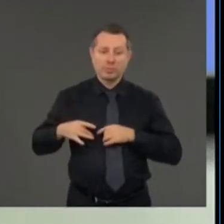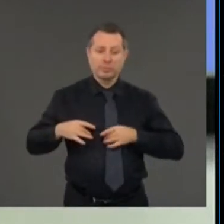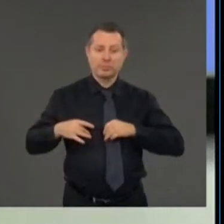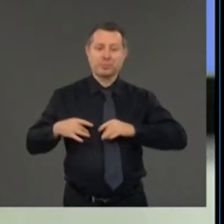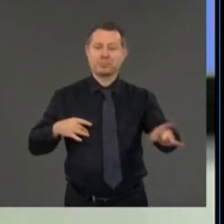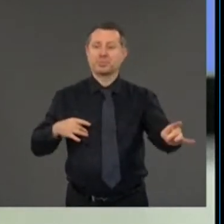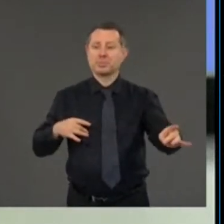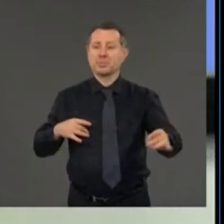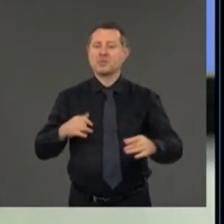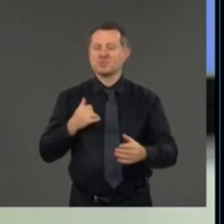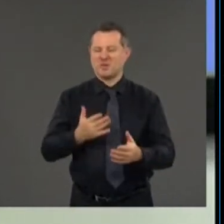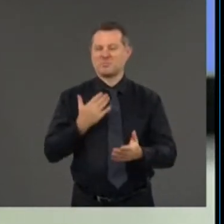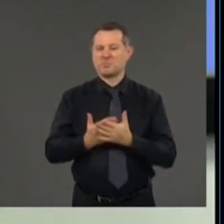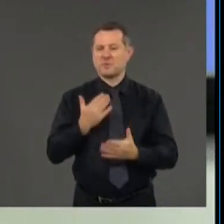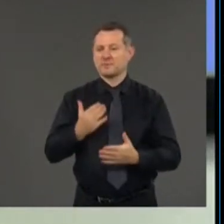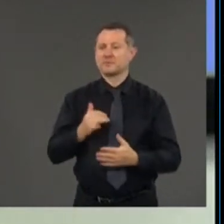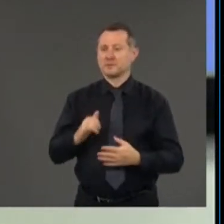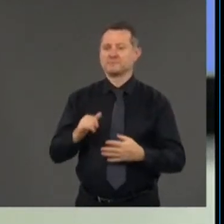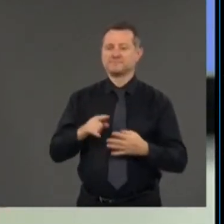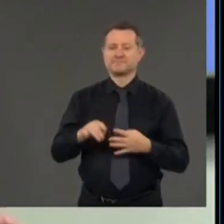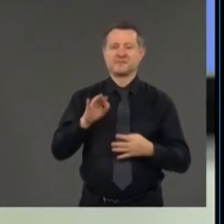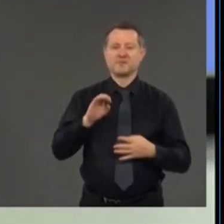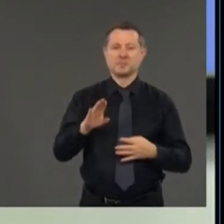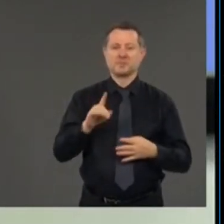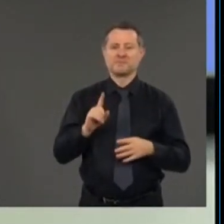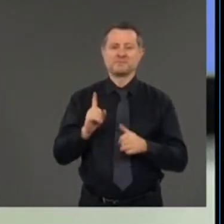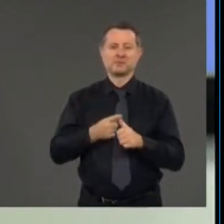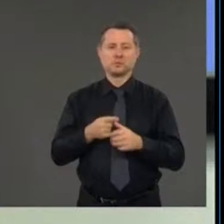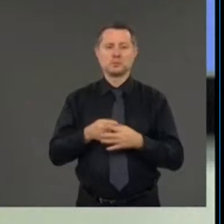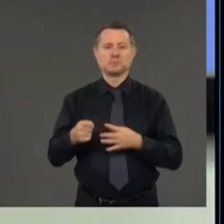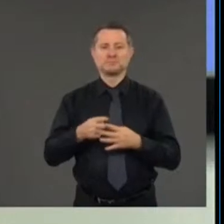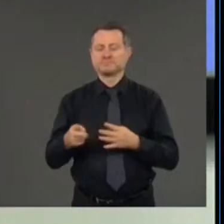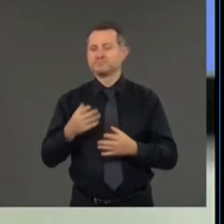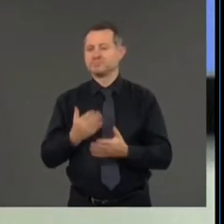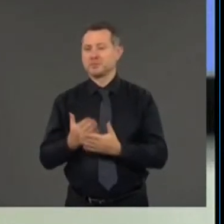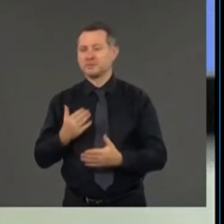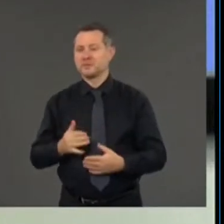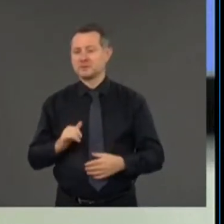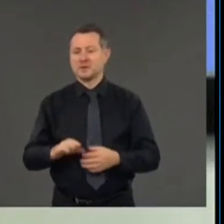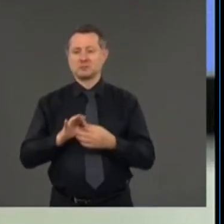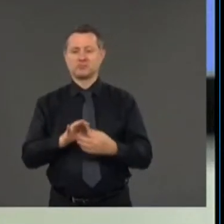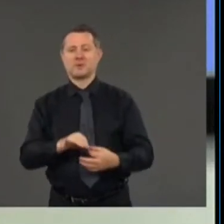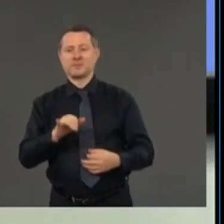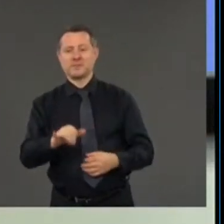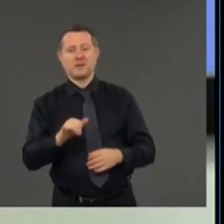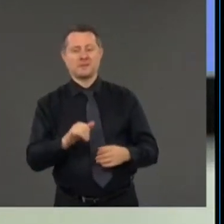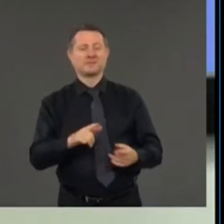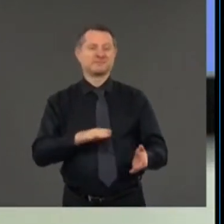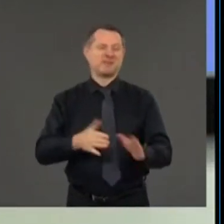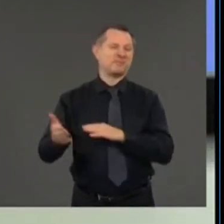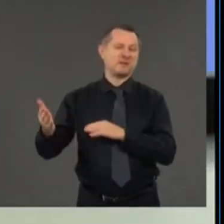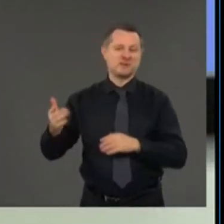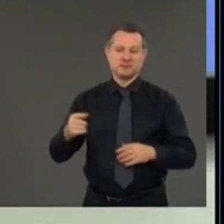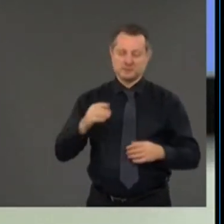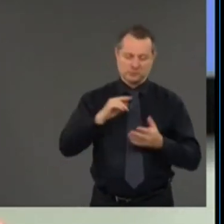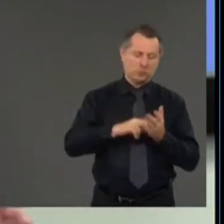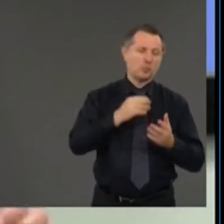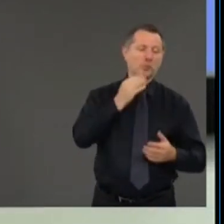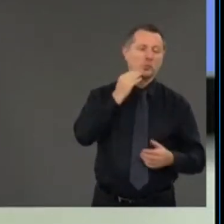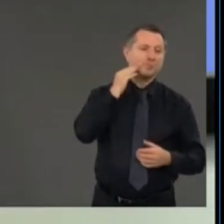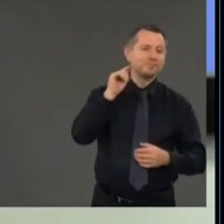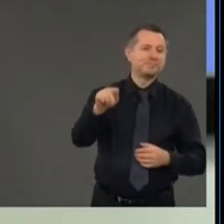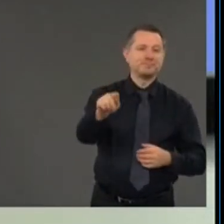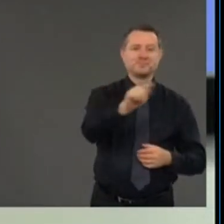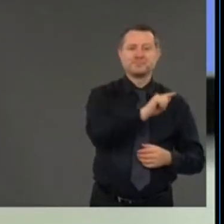Commissioner's statements and those of the report related to the prevalence of SARS-CoV-2 in our